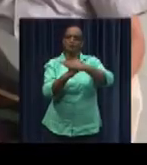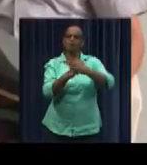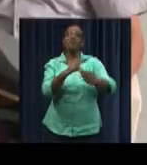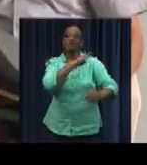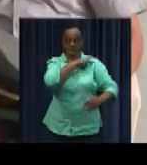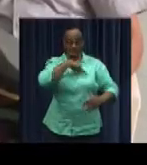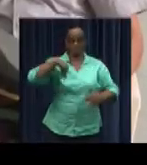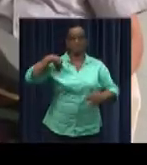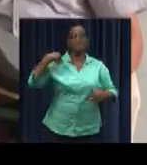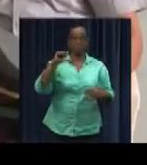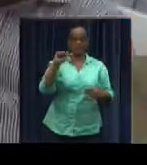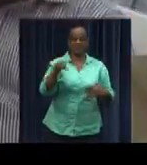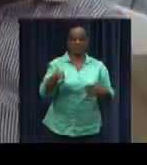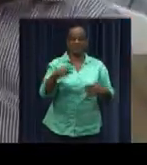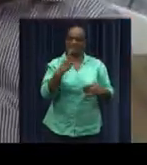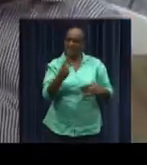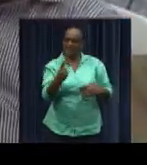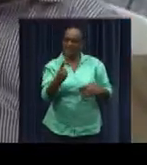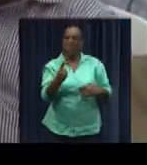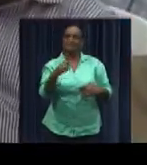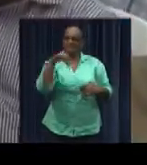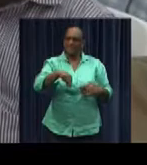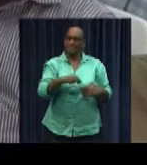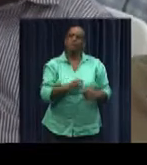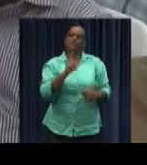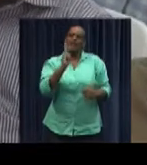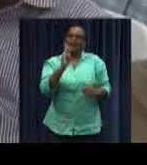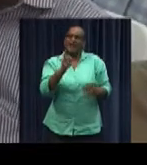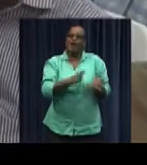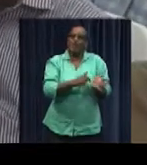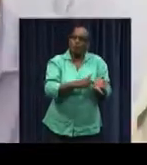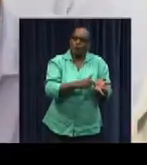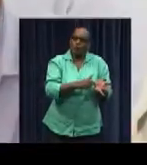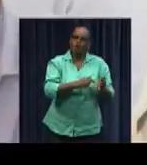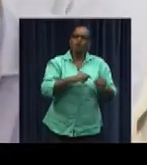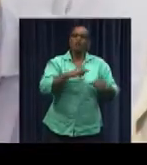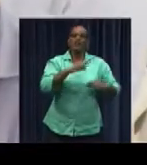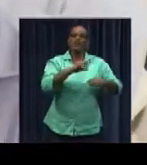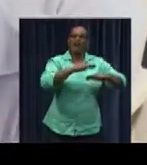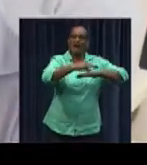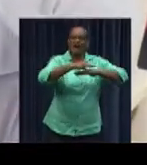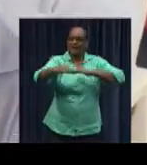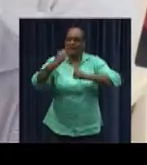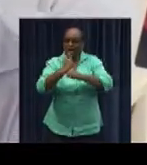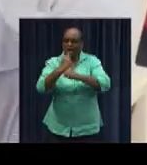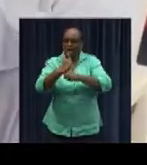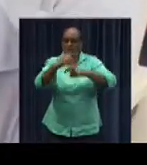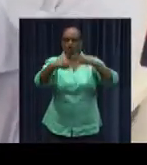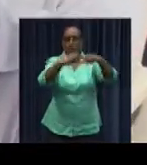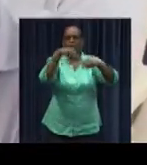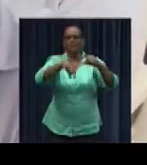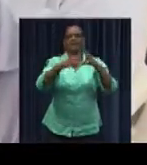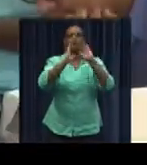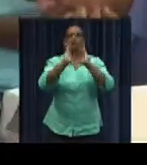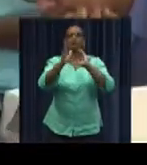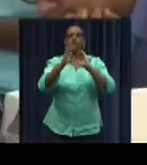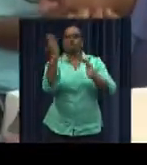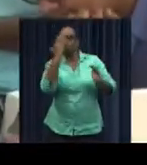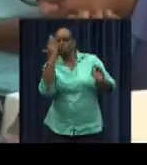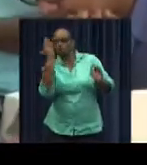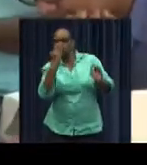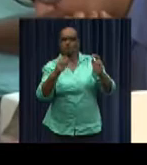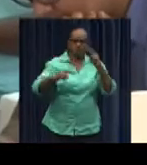stimulated. Vice President Adin said that it is also necessary for the development of the agricultural sector in